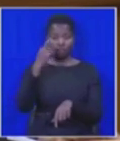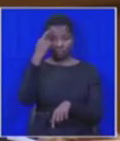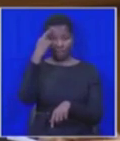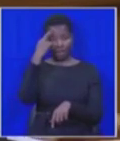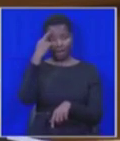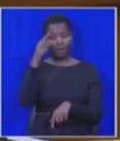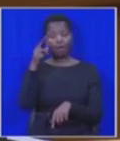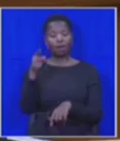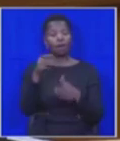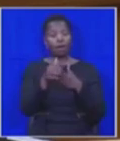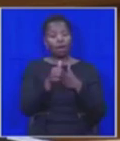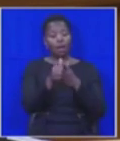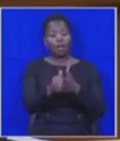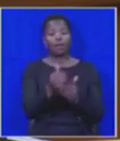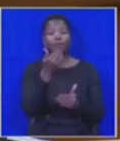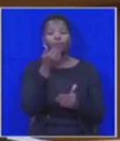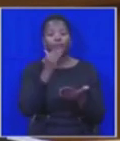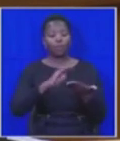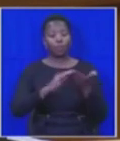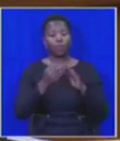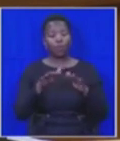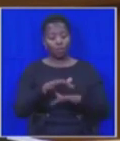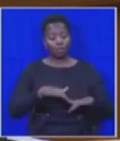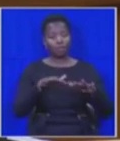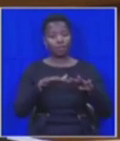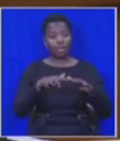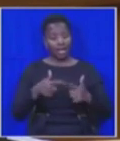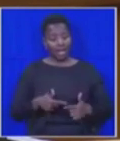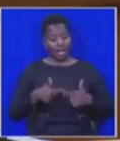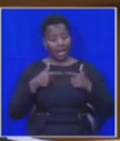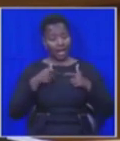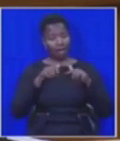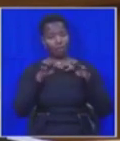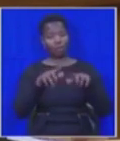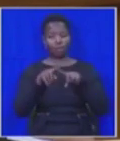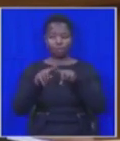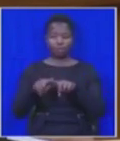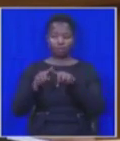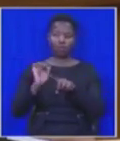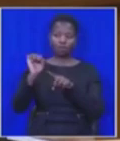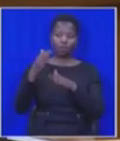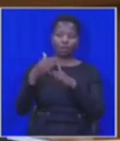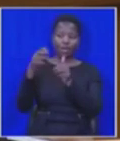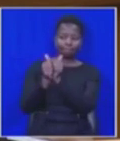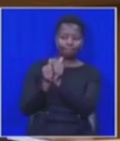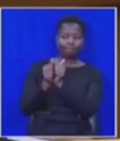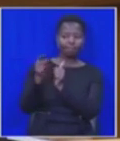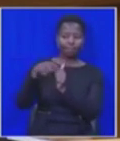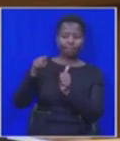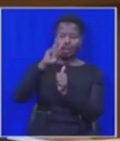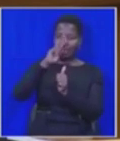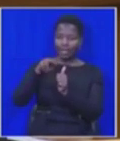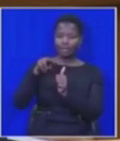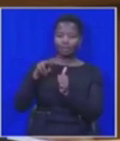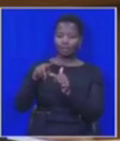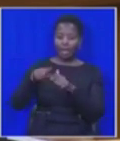communities whose livelihood largely depends on working the land.